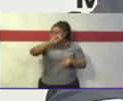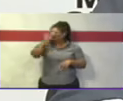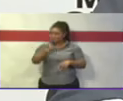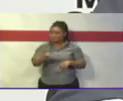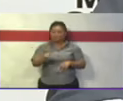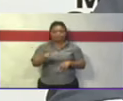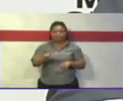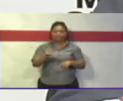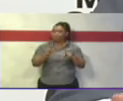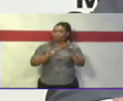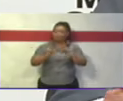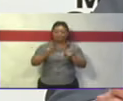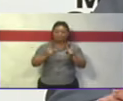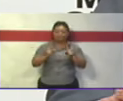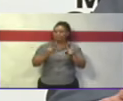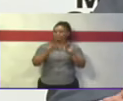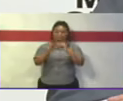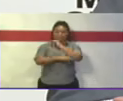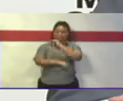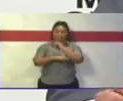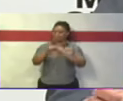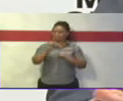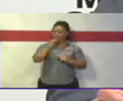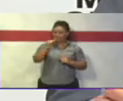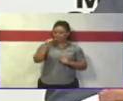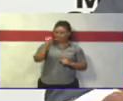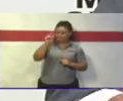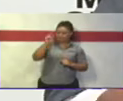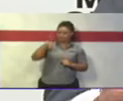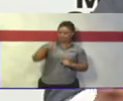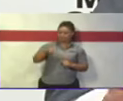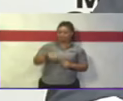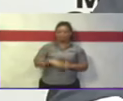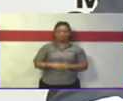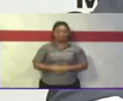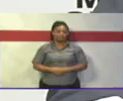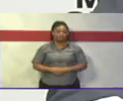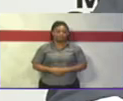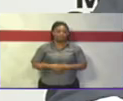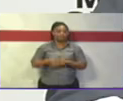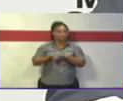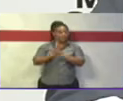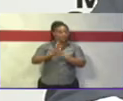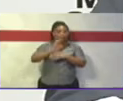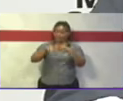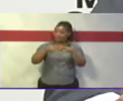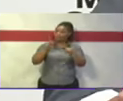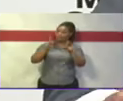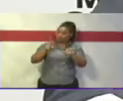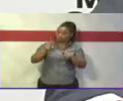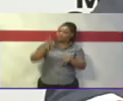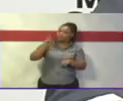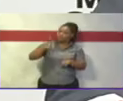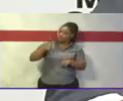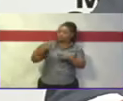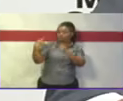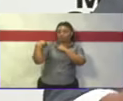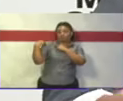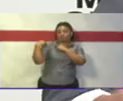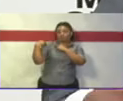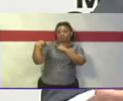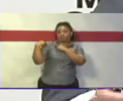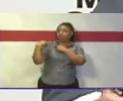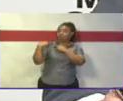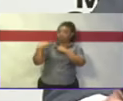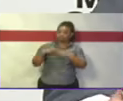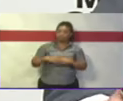for an extremely small proportion of possibility of COVID. So we're asking everybody to do the responsible thing, and most importantly, the